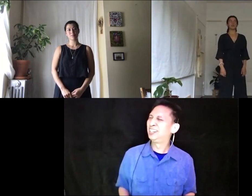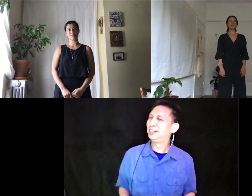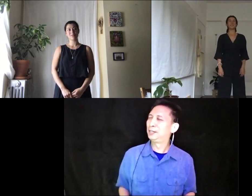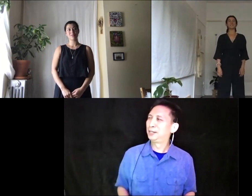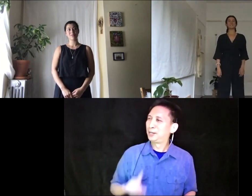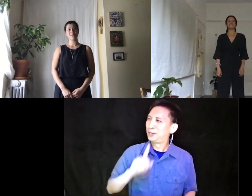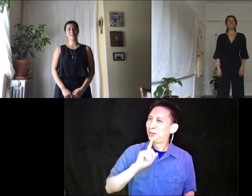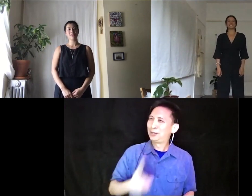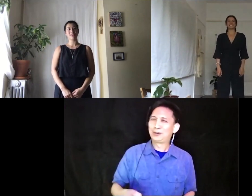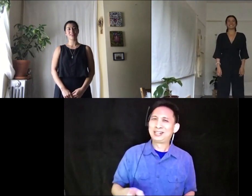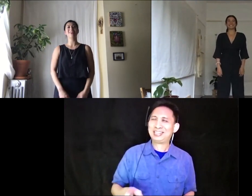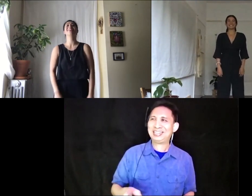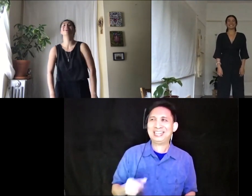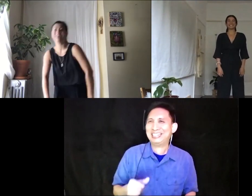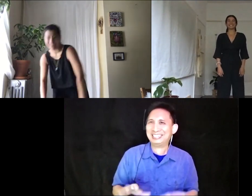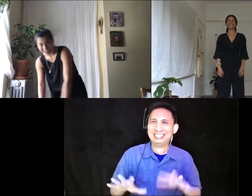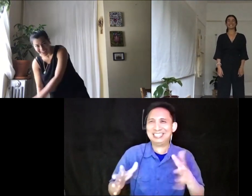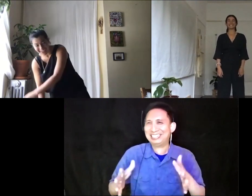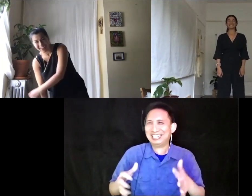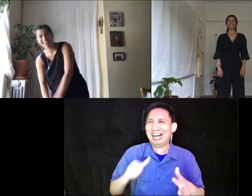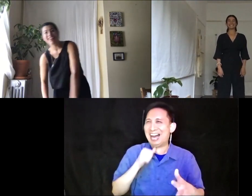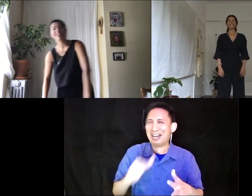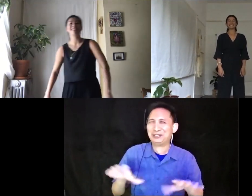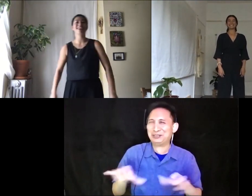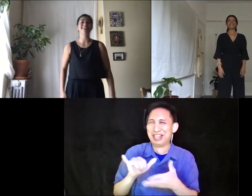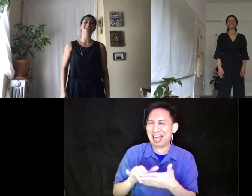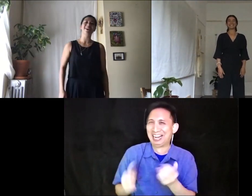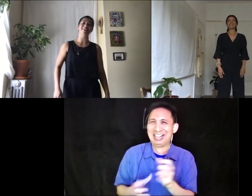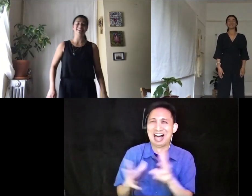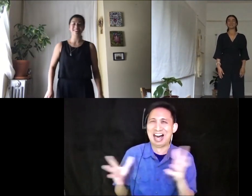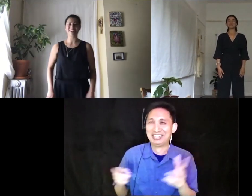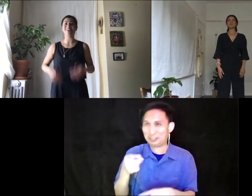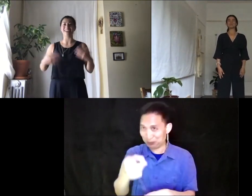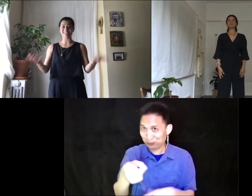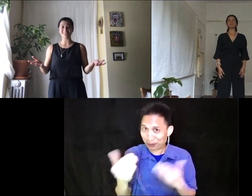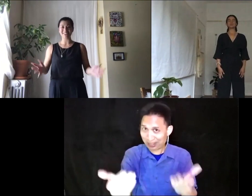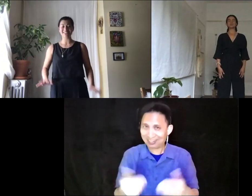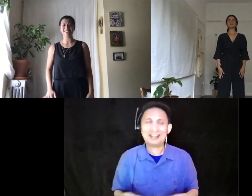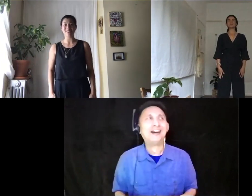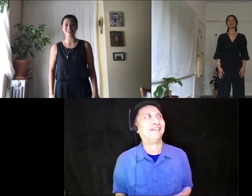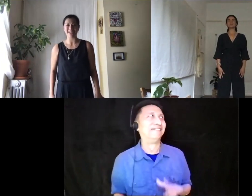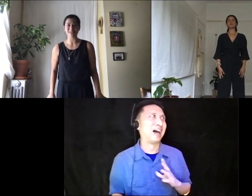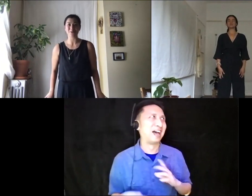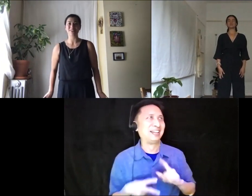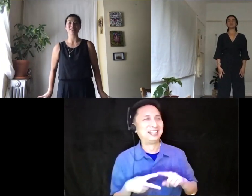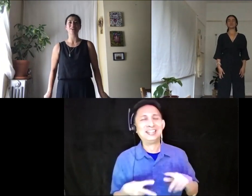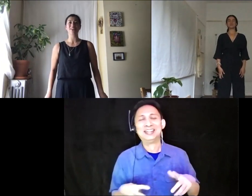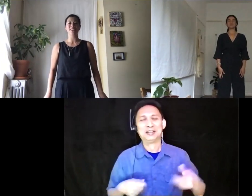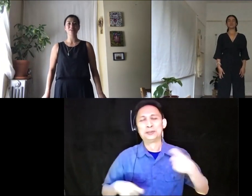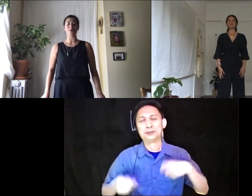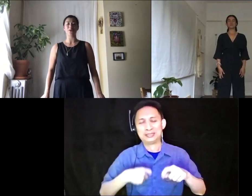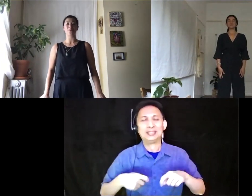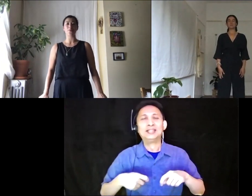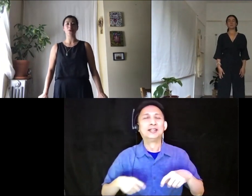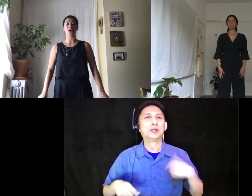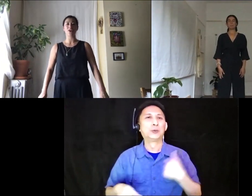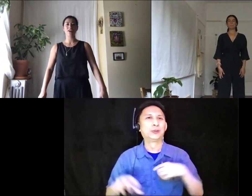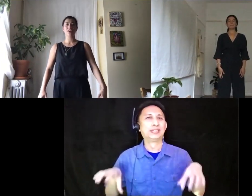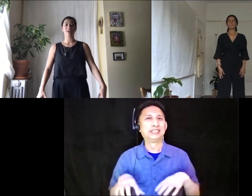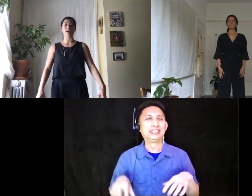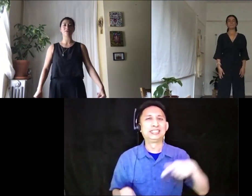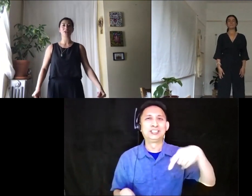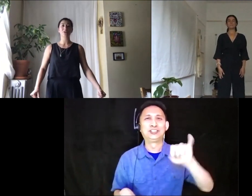chi baths. No, okay, fine. So yeah, so we'll return to the chi baths, which we did earlier. So